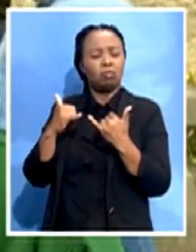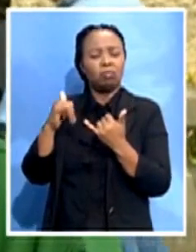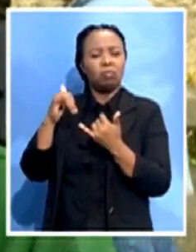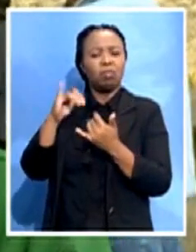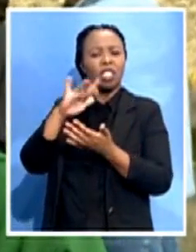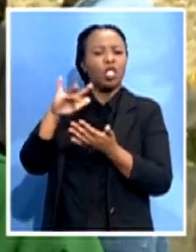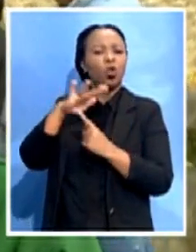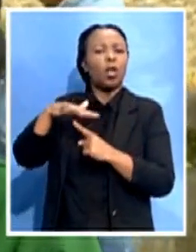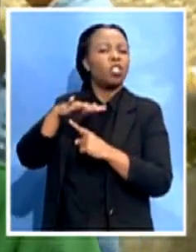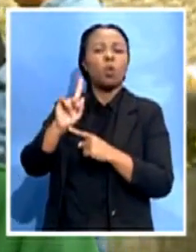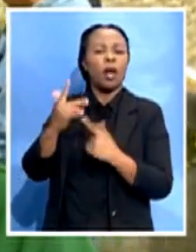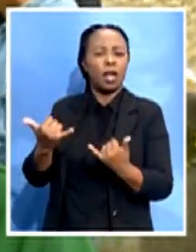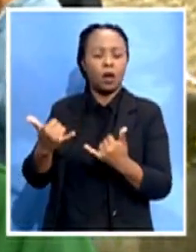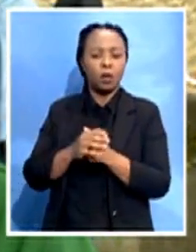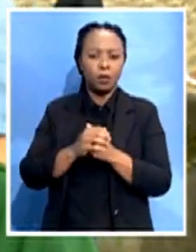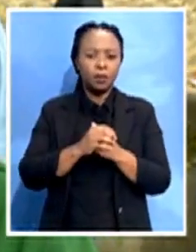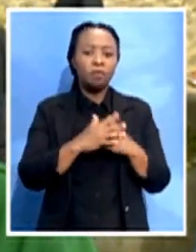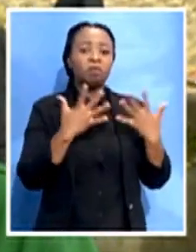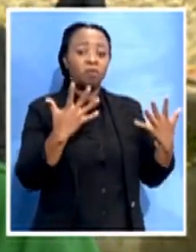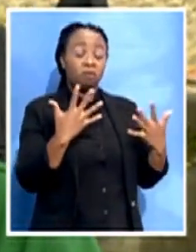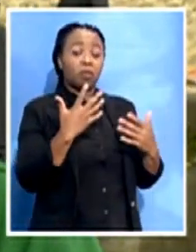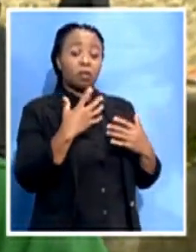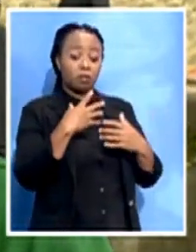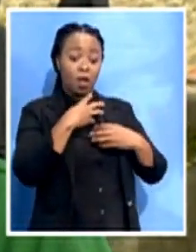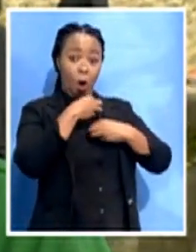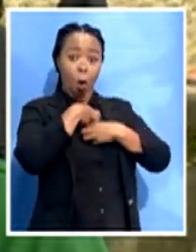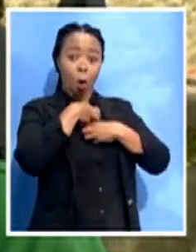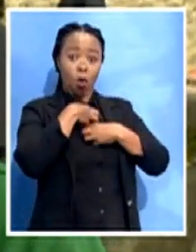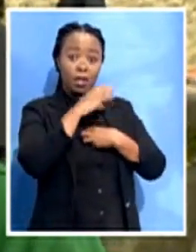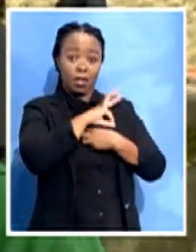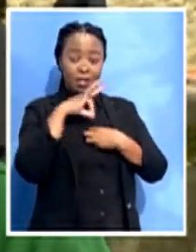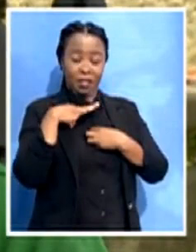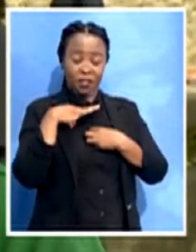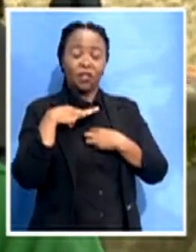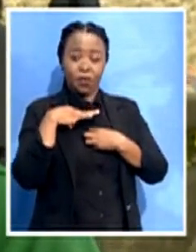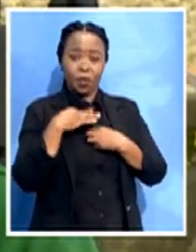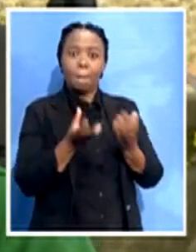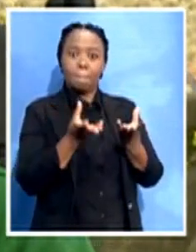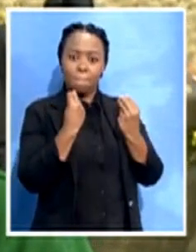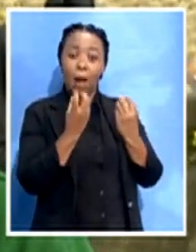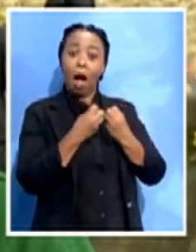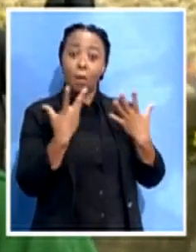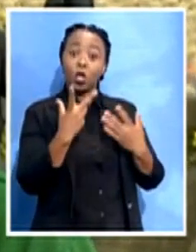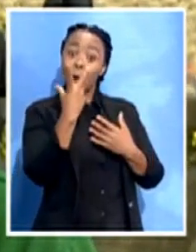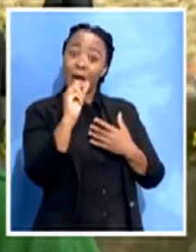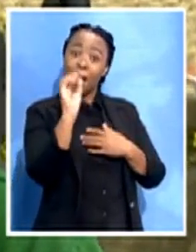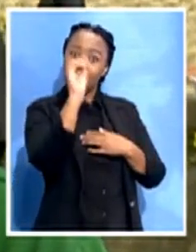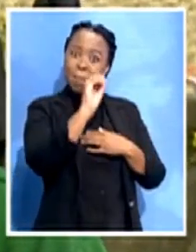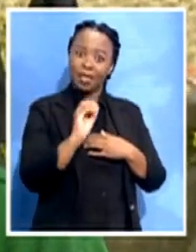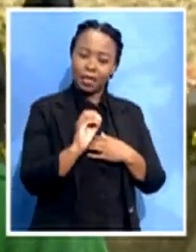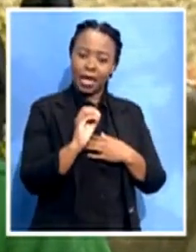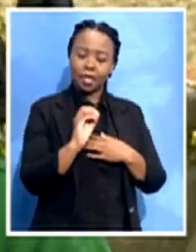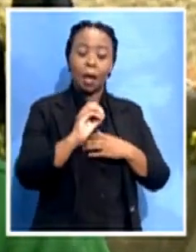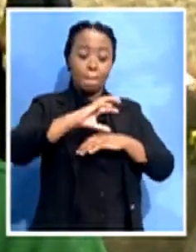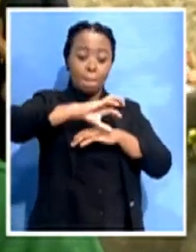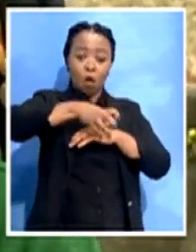our own staff, and we found that at least 20% of our own healthcare workers in the Provincial Department of Health said that they're not prepared to take the